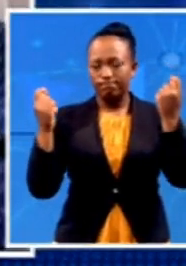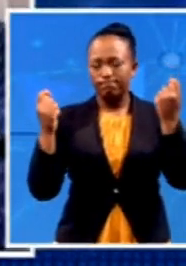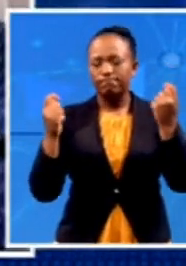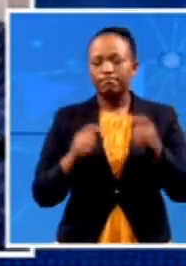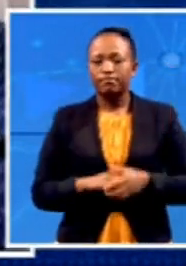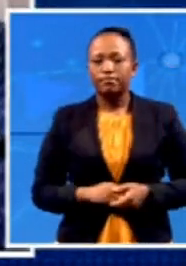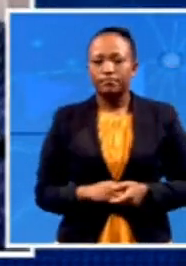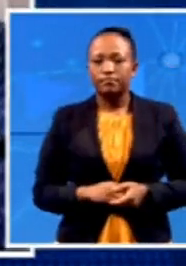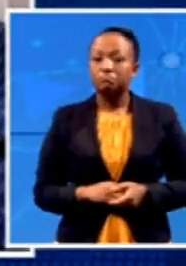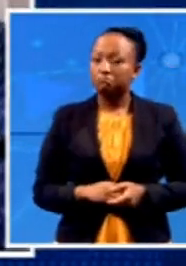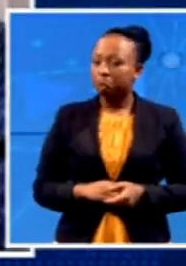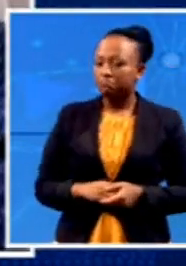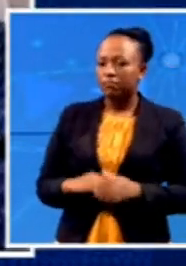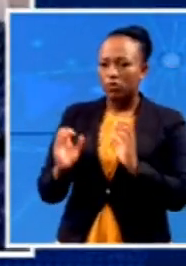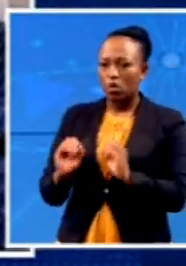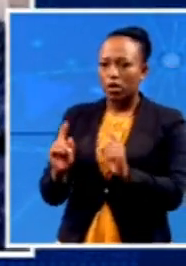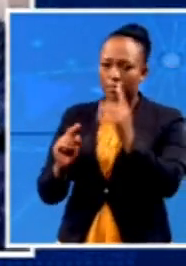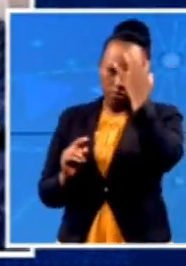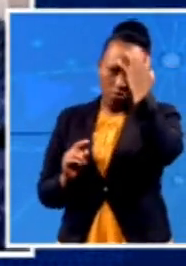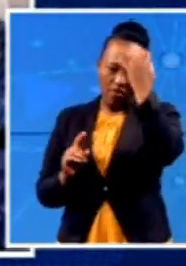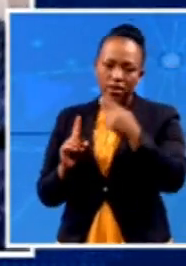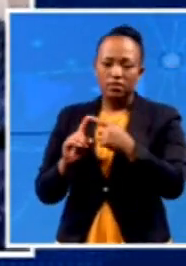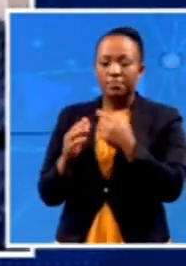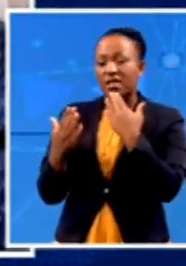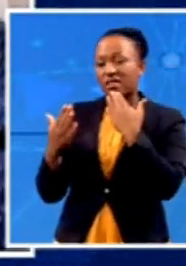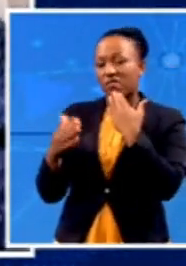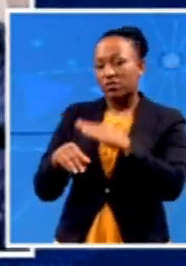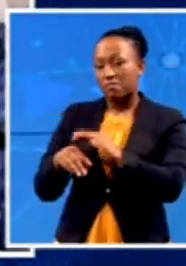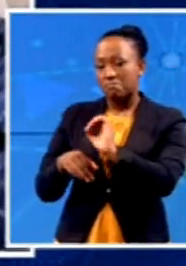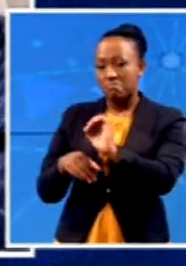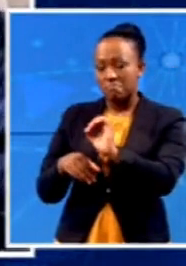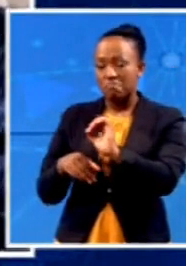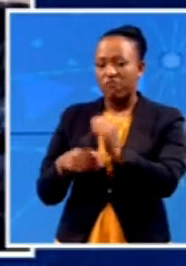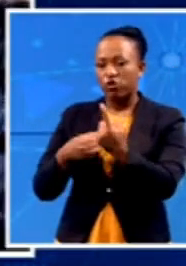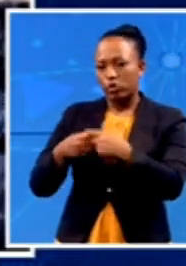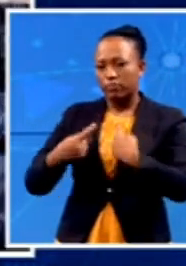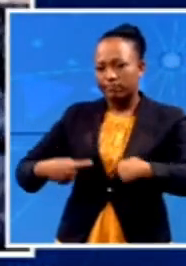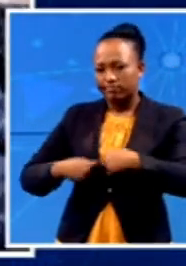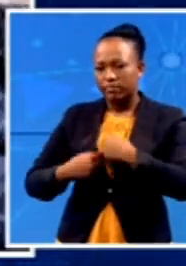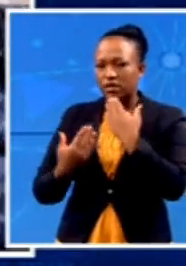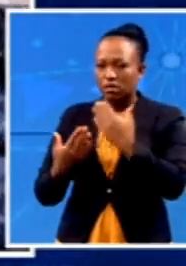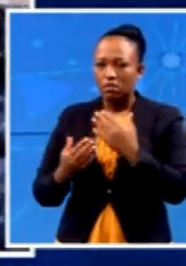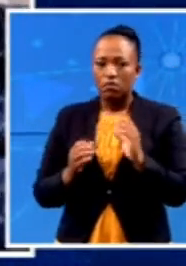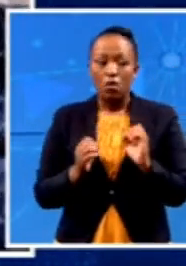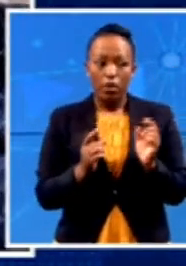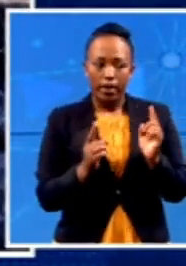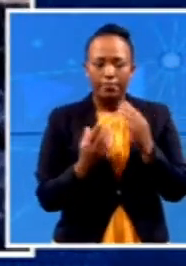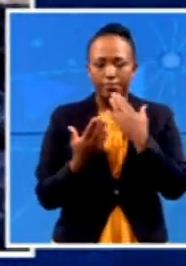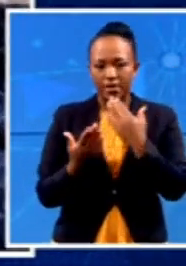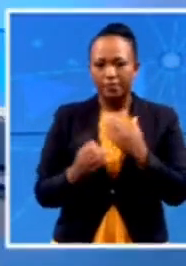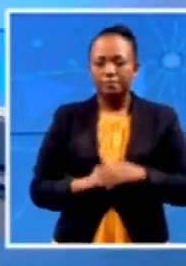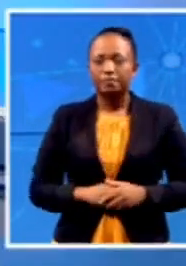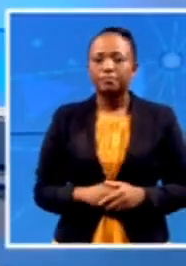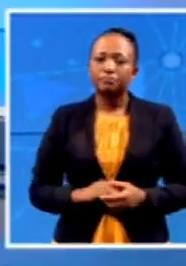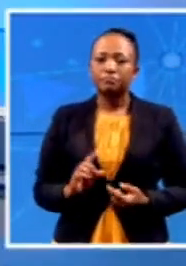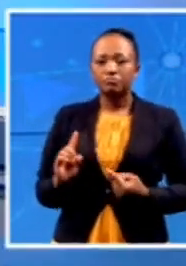Makhanya, lovely chatting to you. Thank you so much for joining us this morning. Okay, thank you. Thank you. That was Professor Edward Makhanya, who